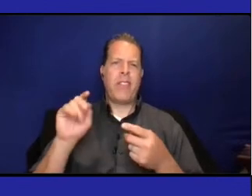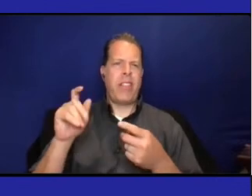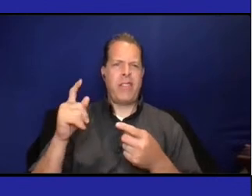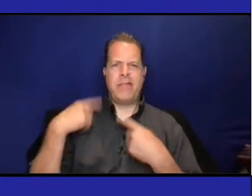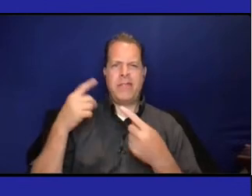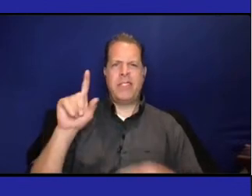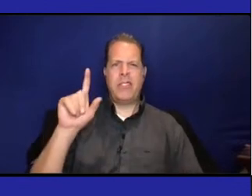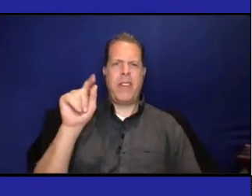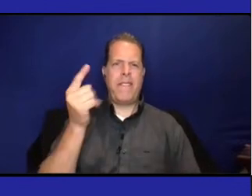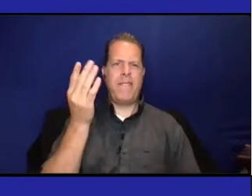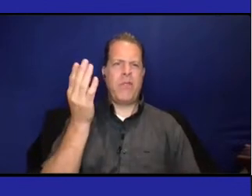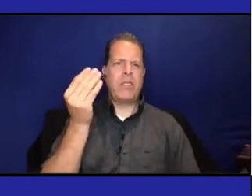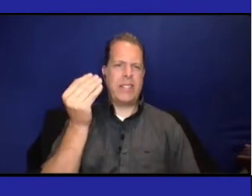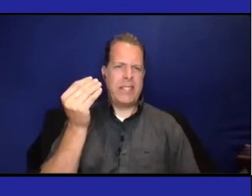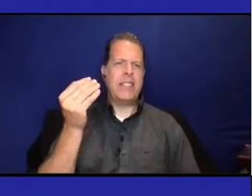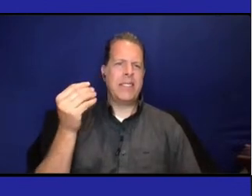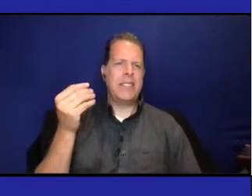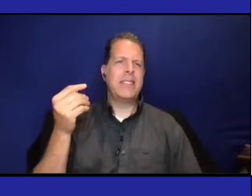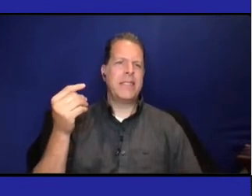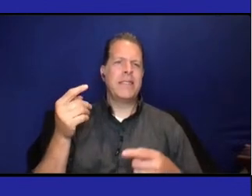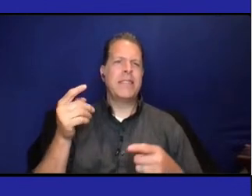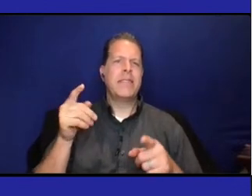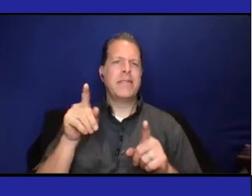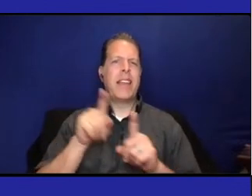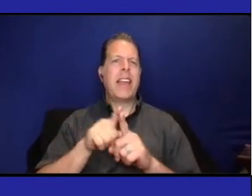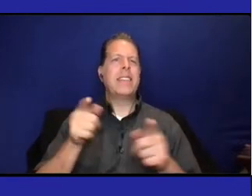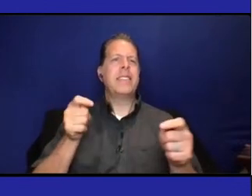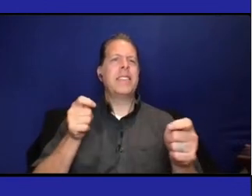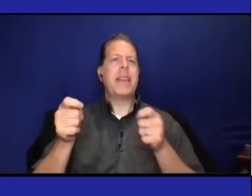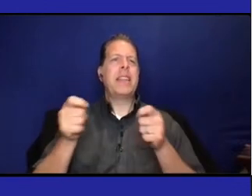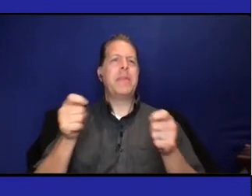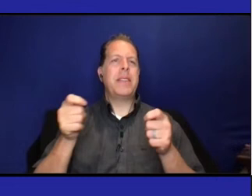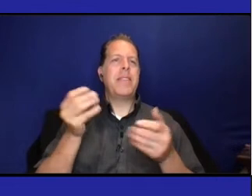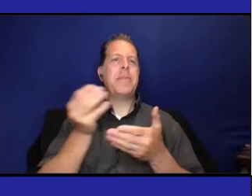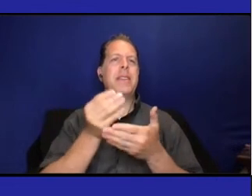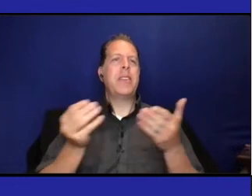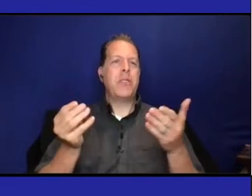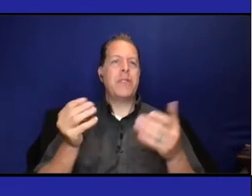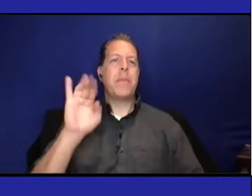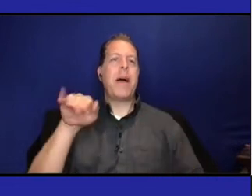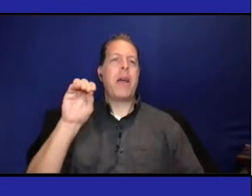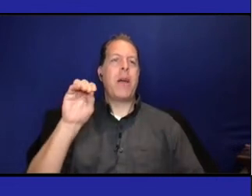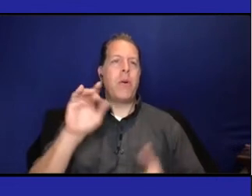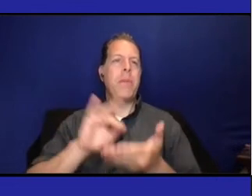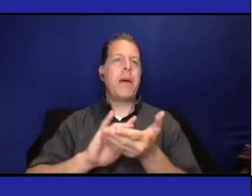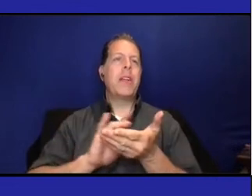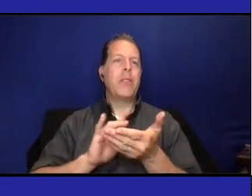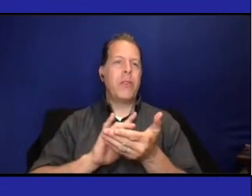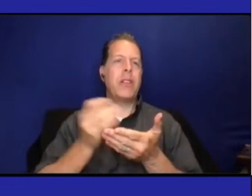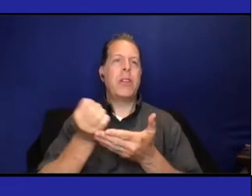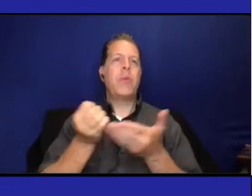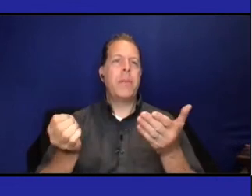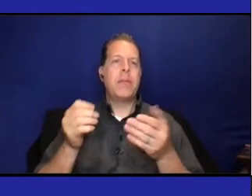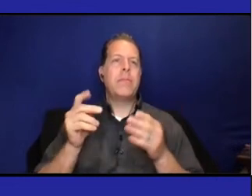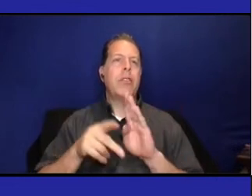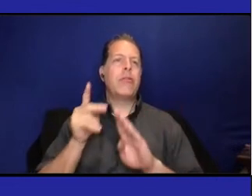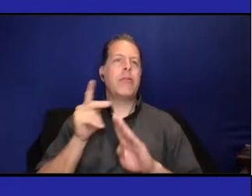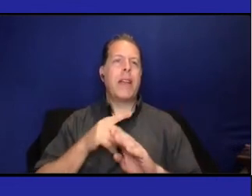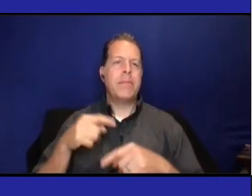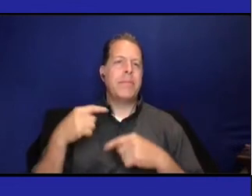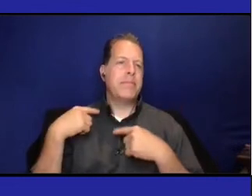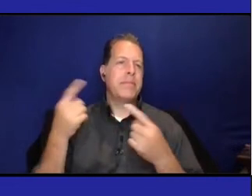2014 as its management of materials of biomedical equipment program. And